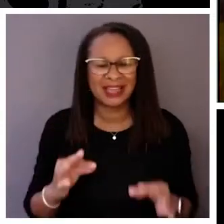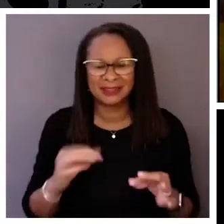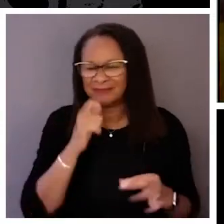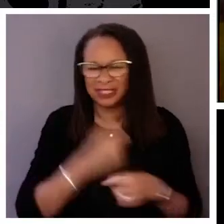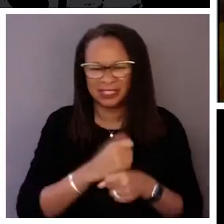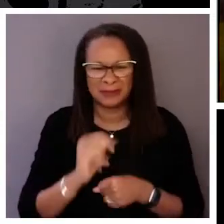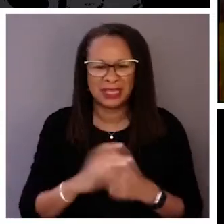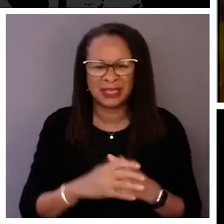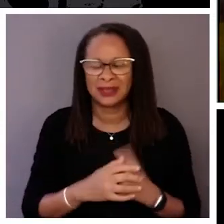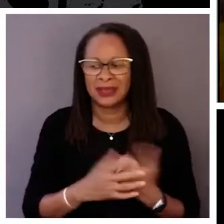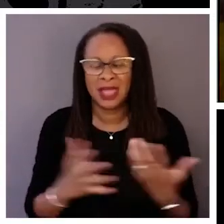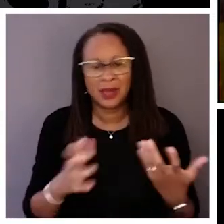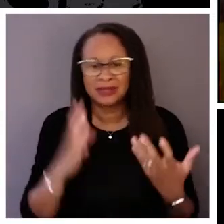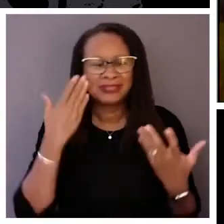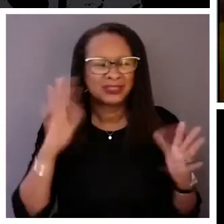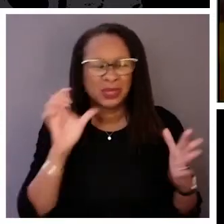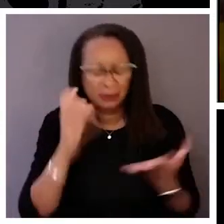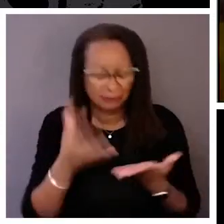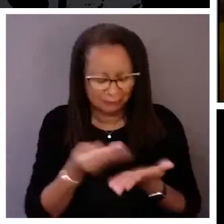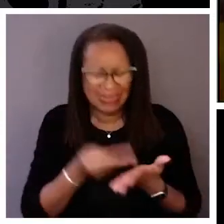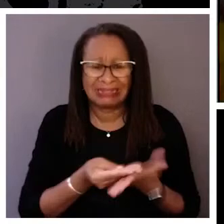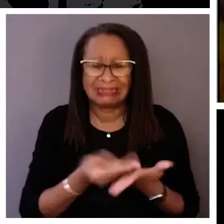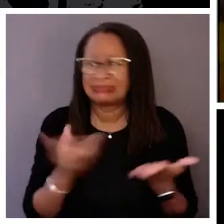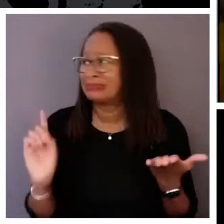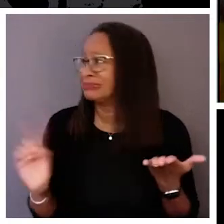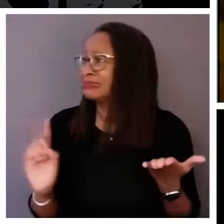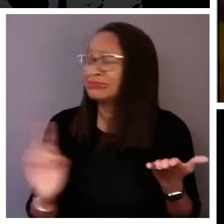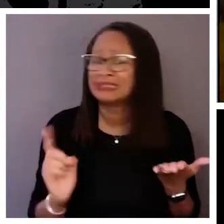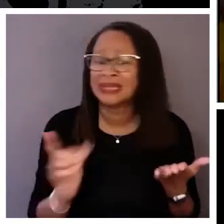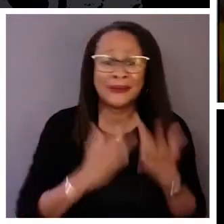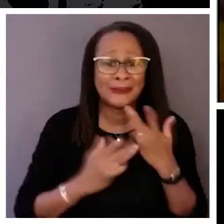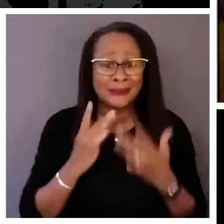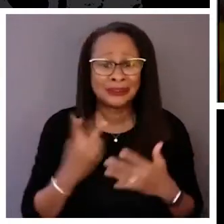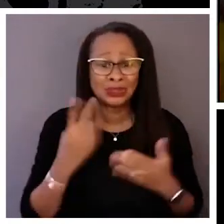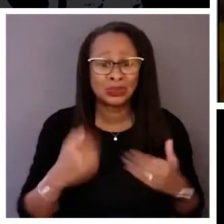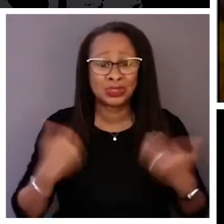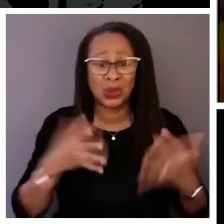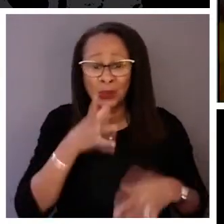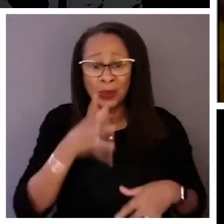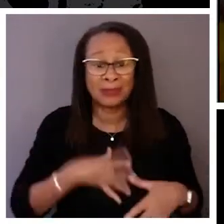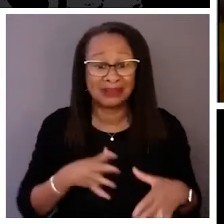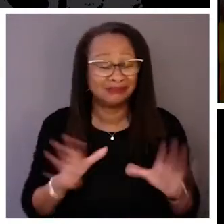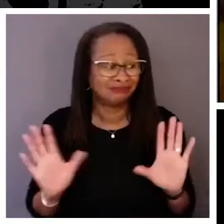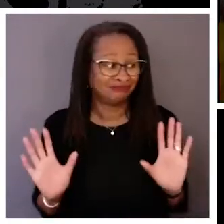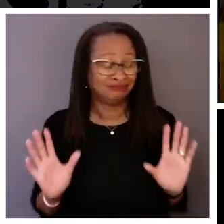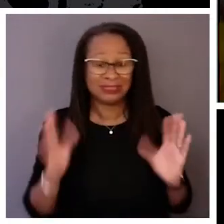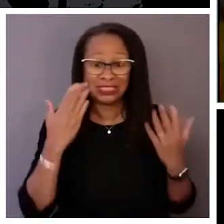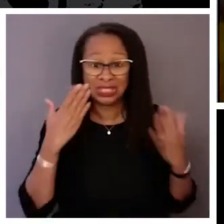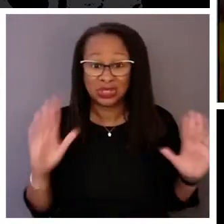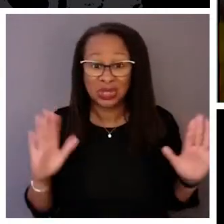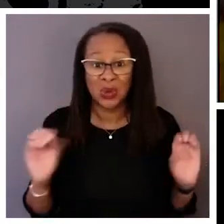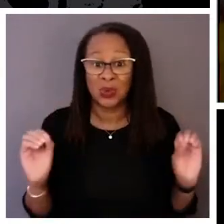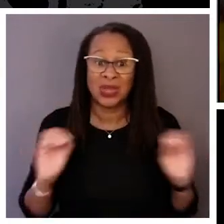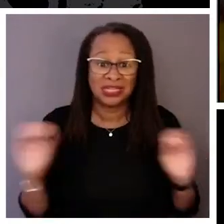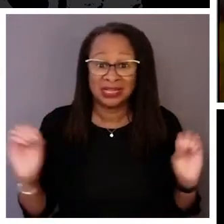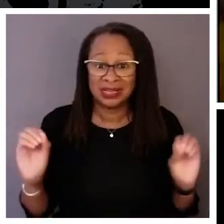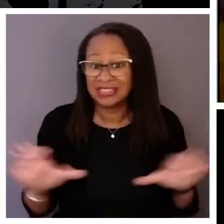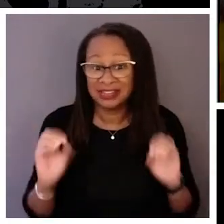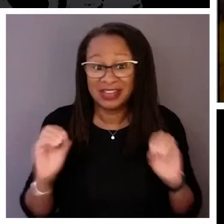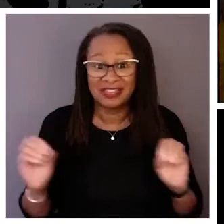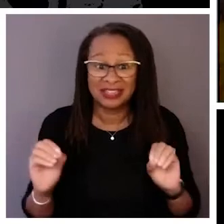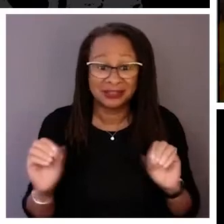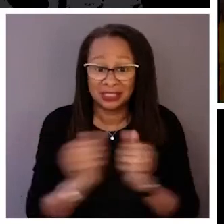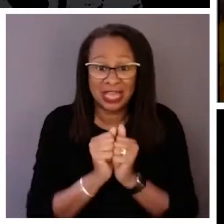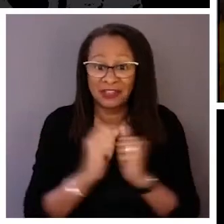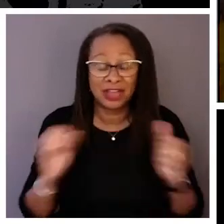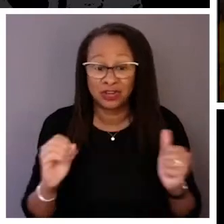make that because we didn't know how we would raise money for it, as 2 young women in the industry at that time that had done nothing together, and we wanted to